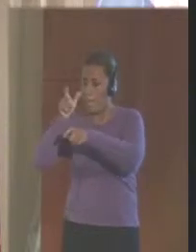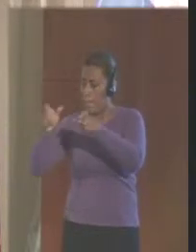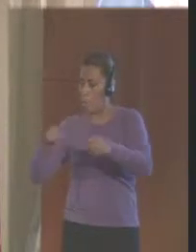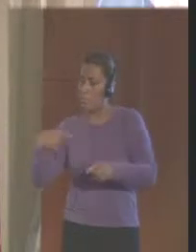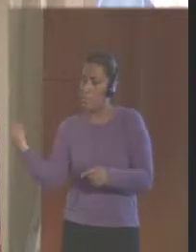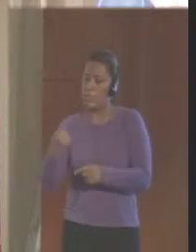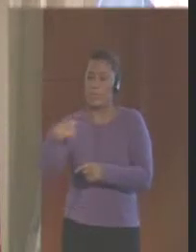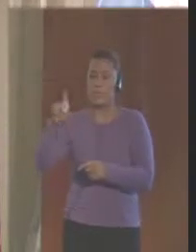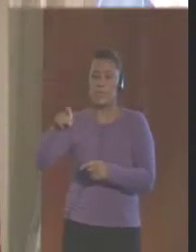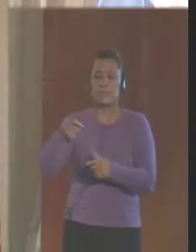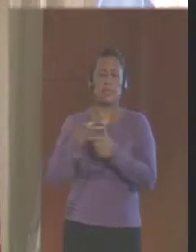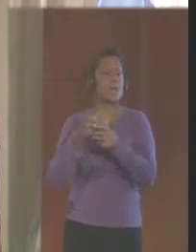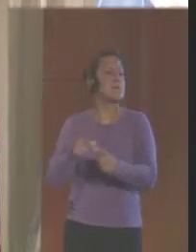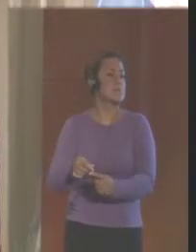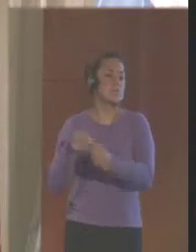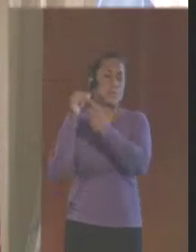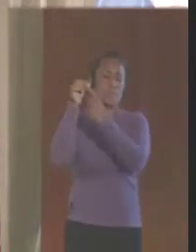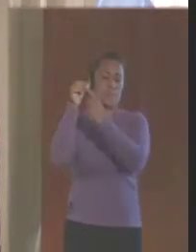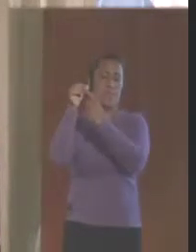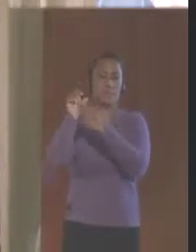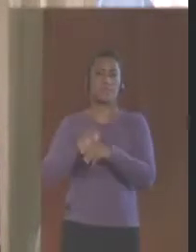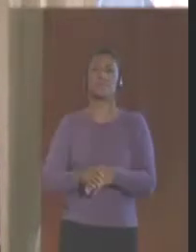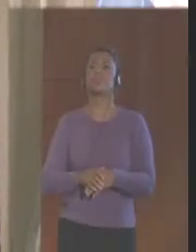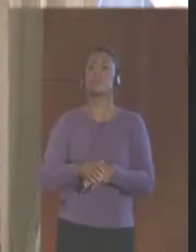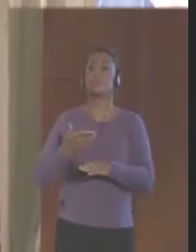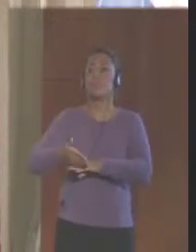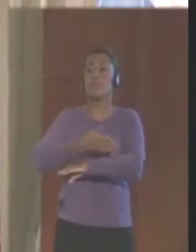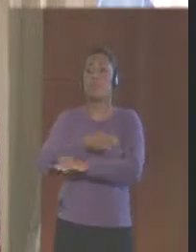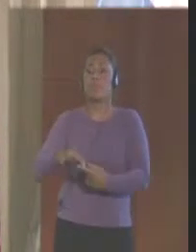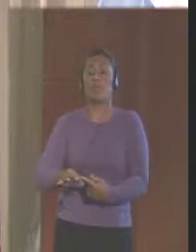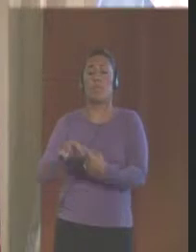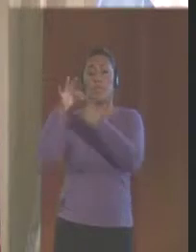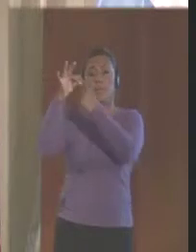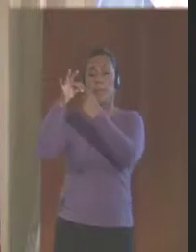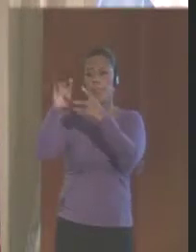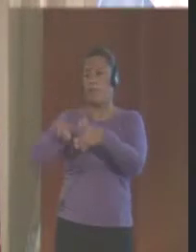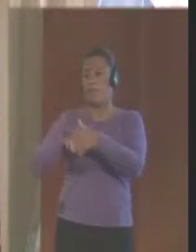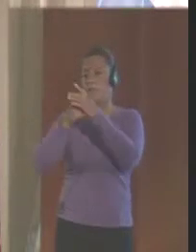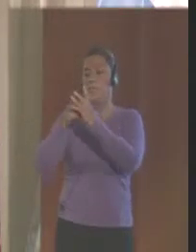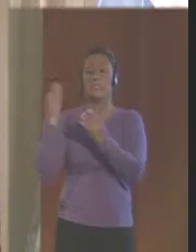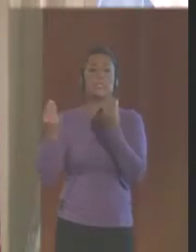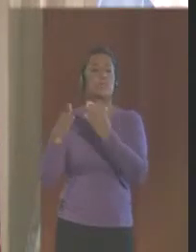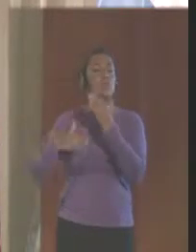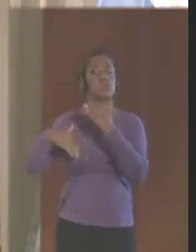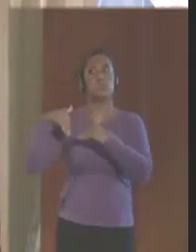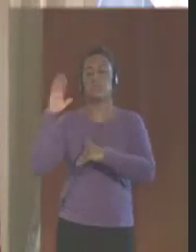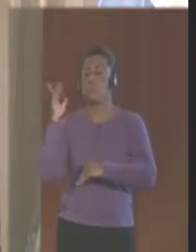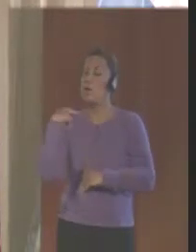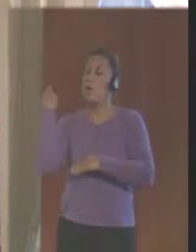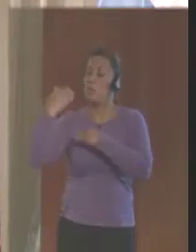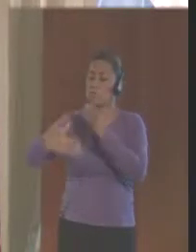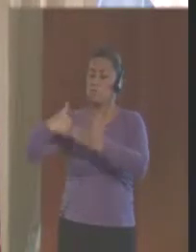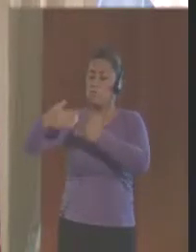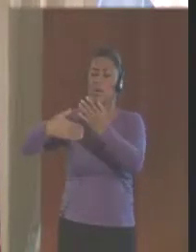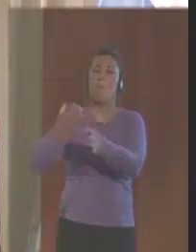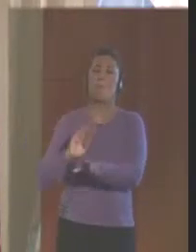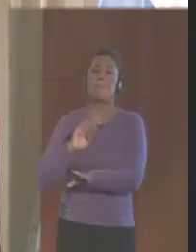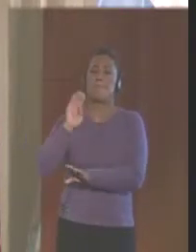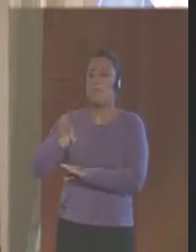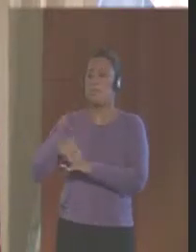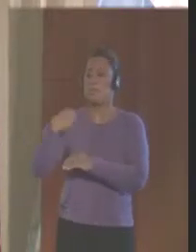from the CORE initiative, further steps were taken to regularly train skilled persons